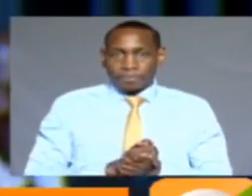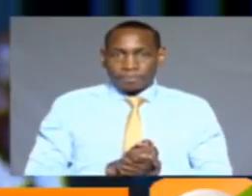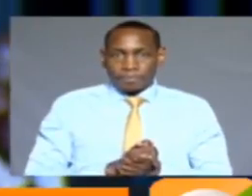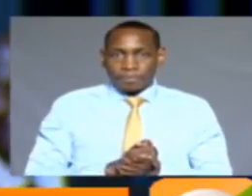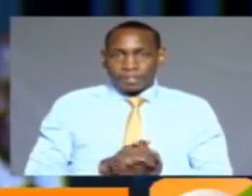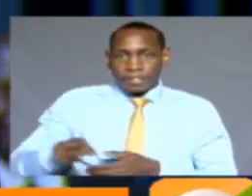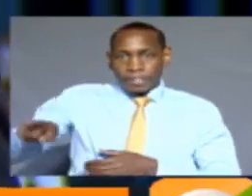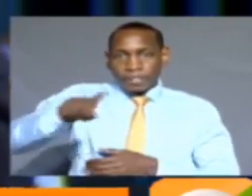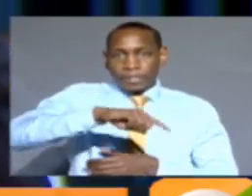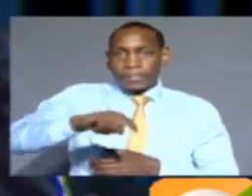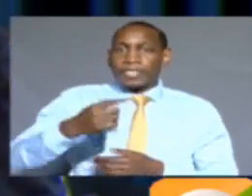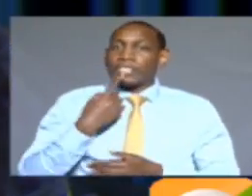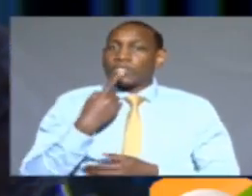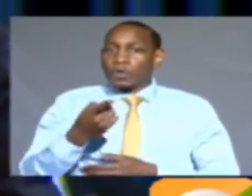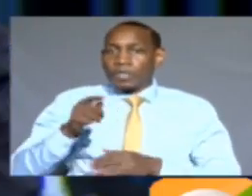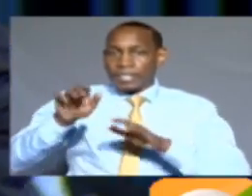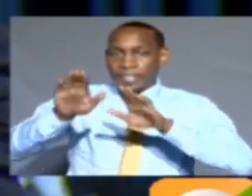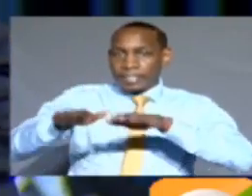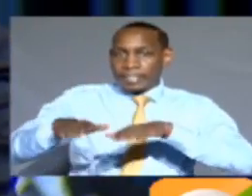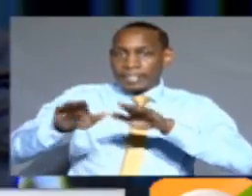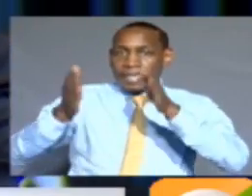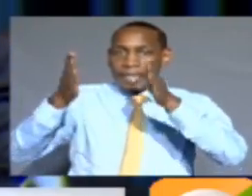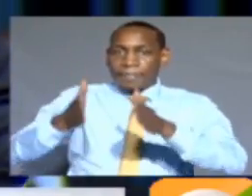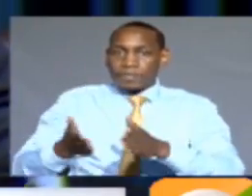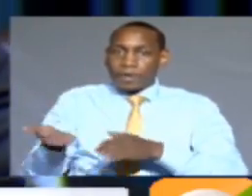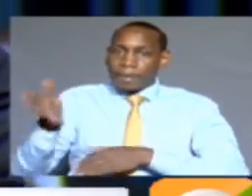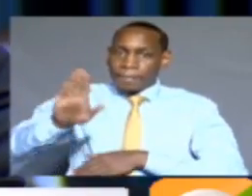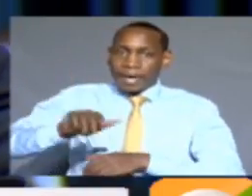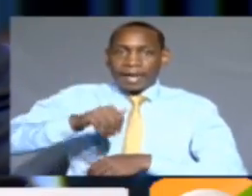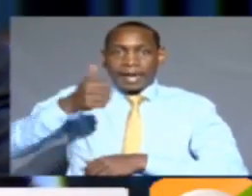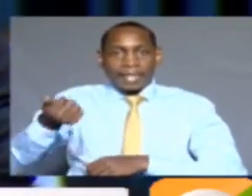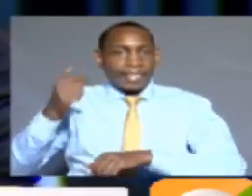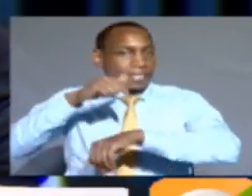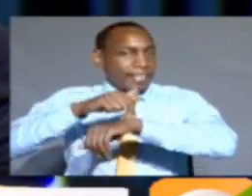So we politely told the tailor that we would return at a later time.